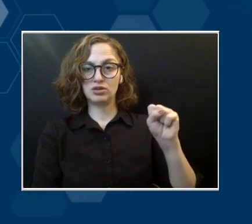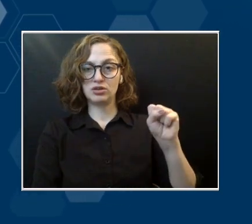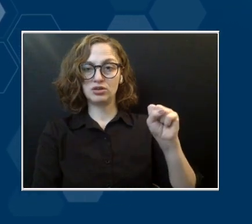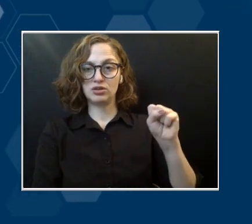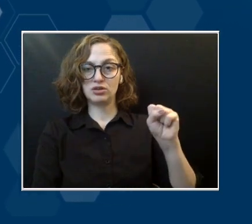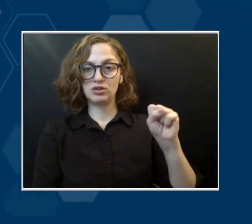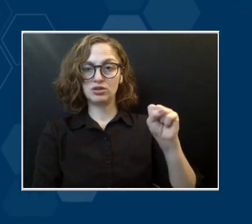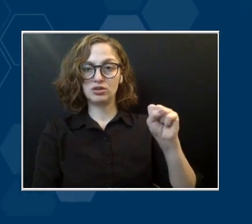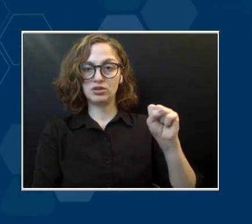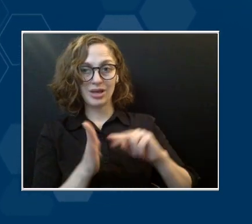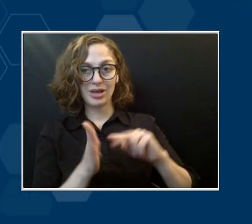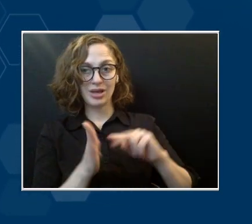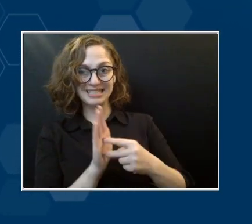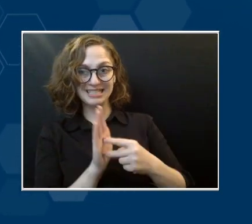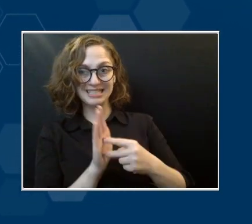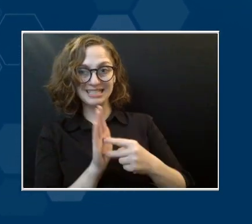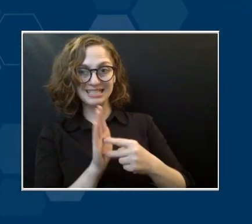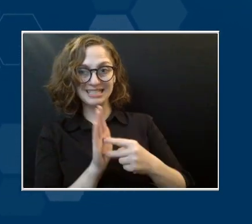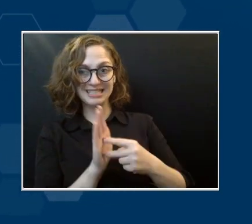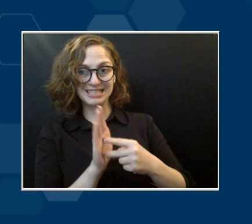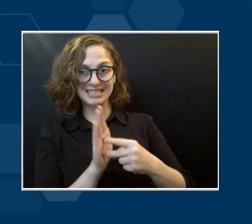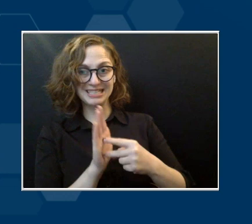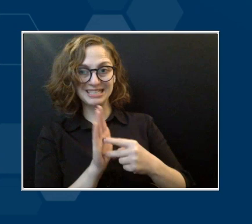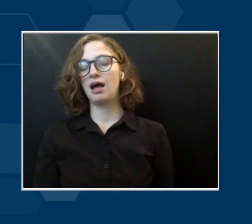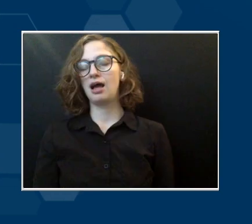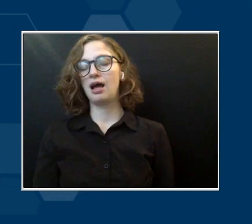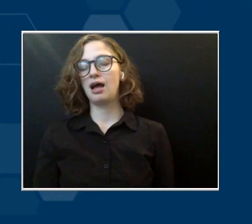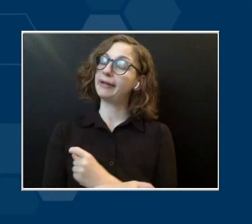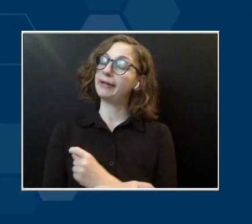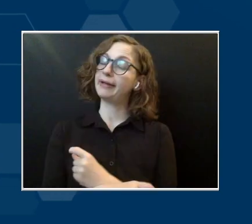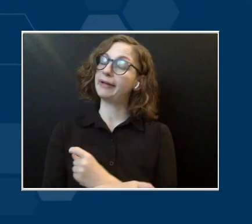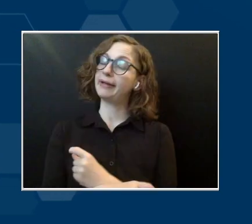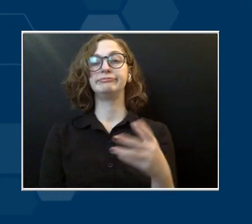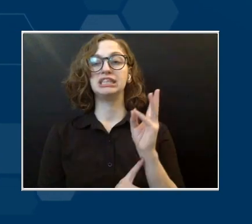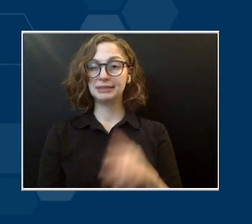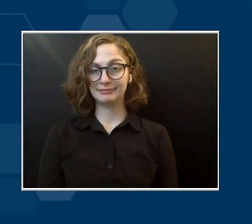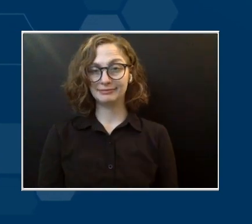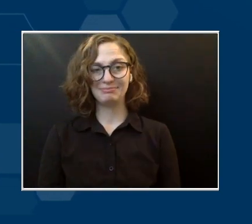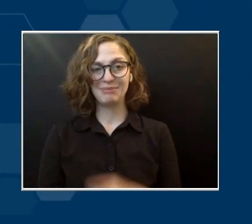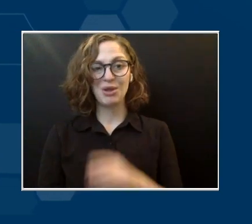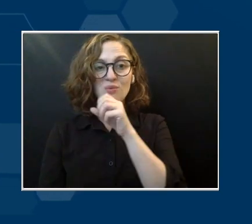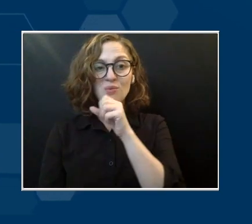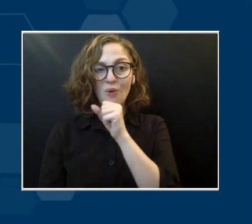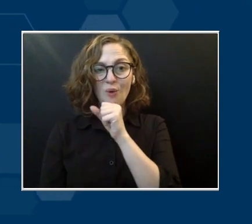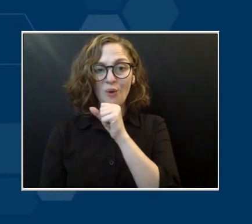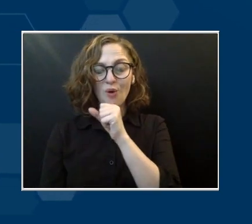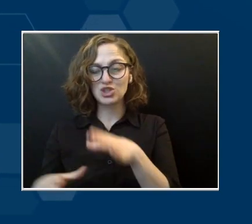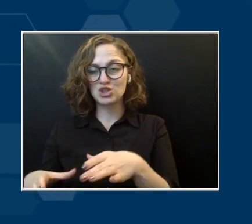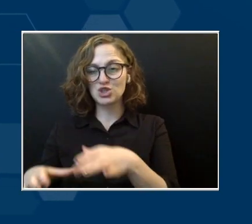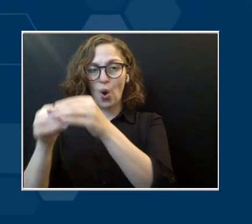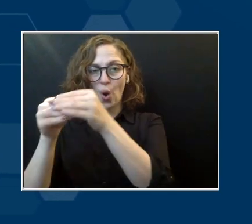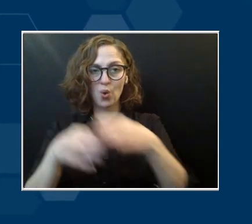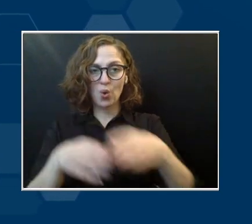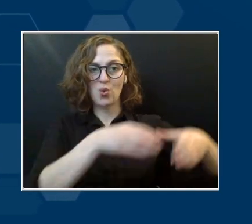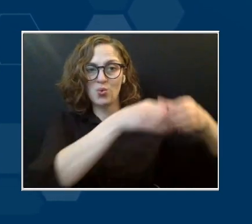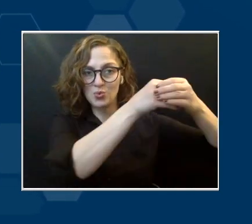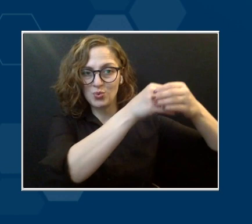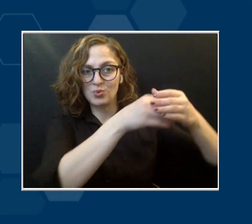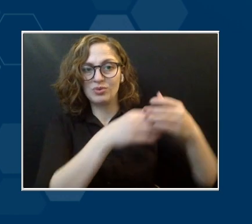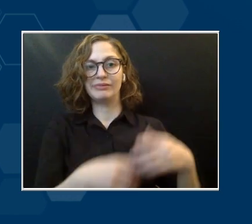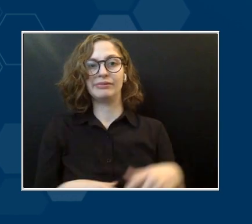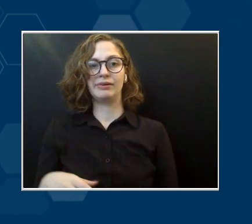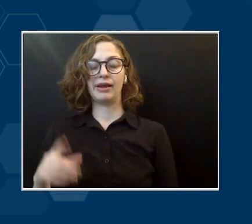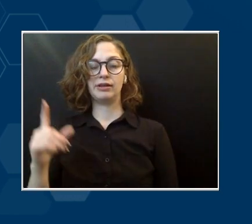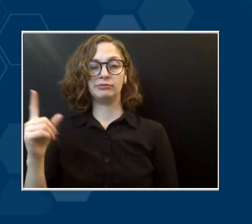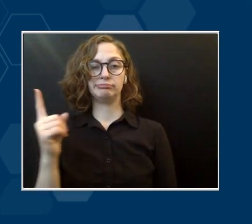cones. Between orange cones. All right, I can do that, But baby. it's a way of functionally assessing somebody in a standardized way. That was the first endpoint